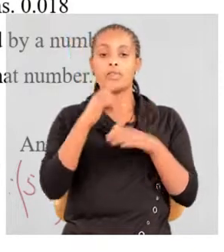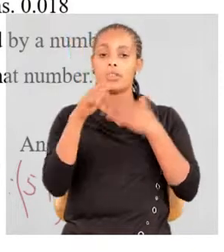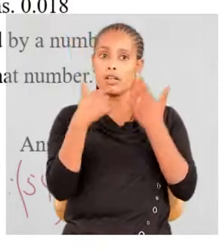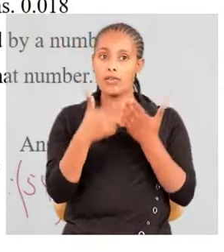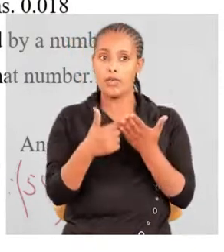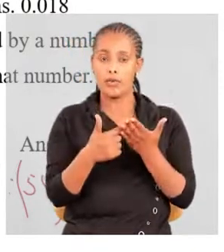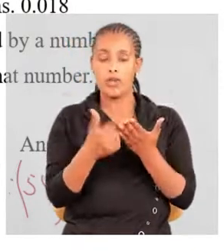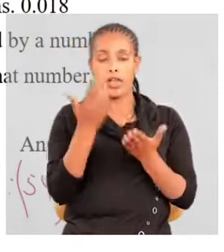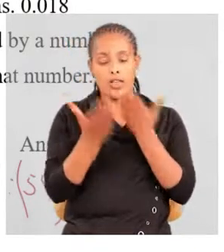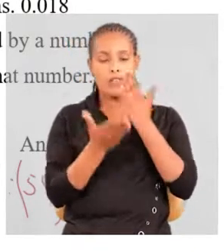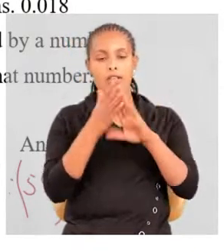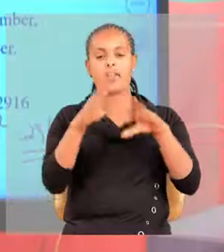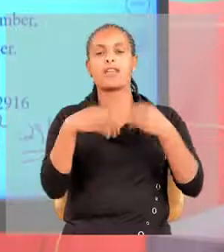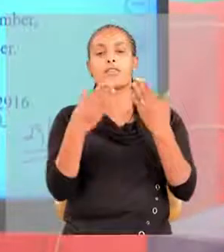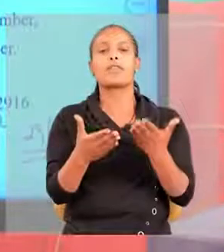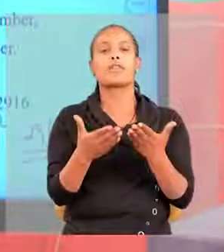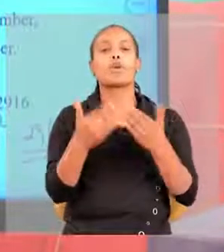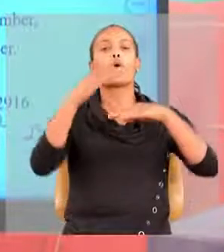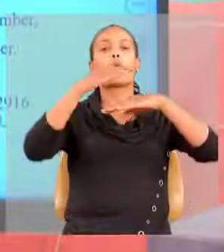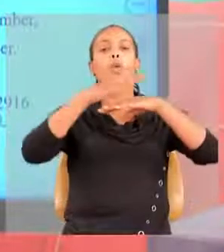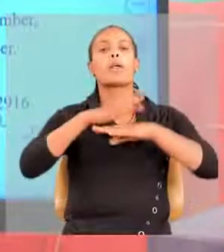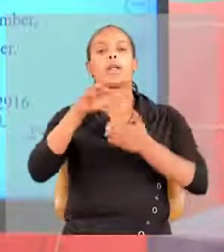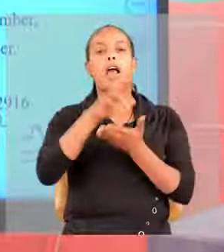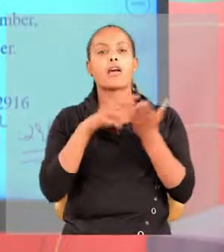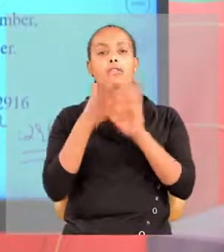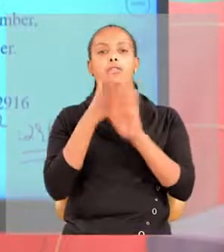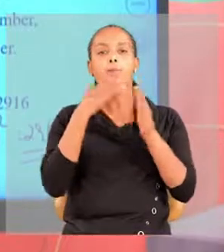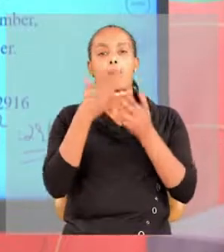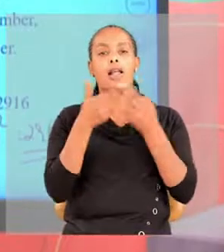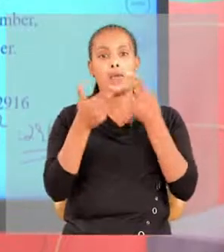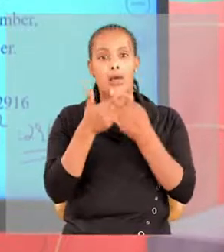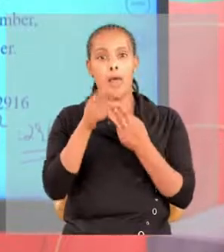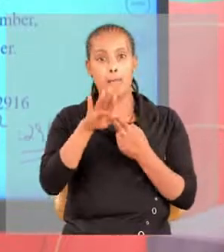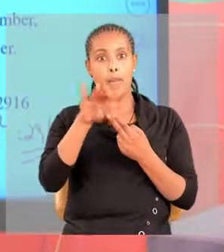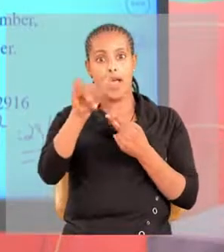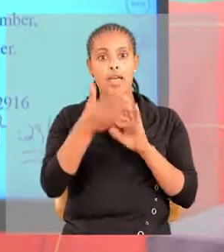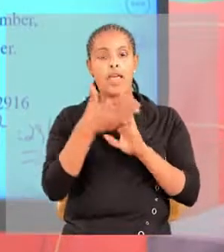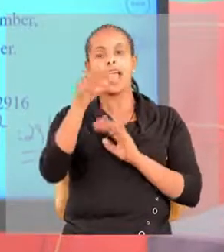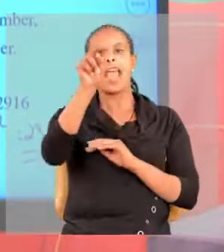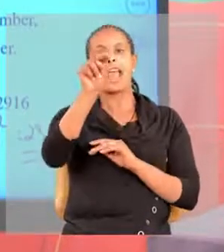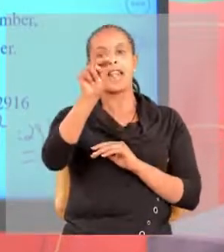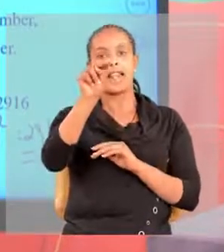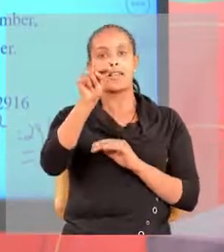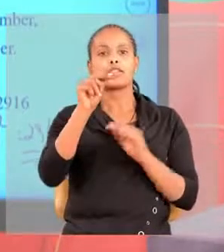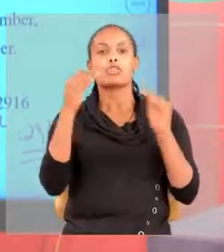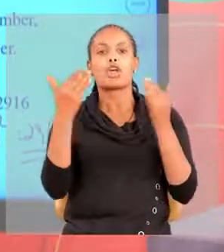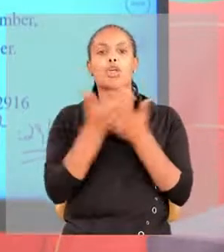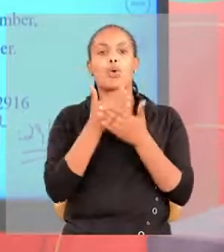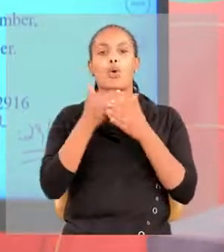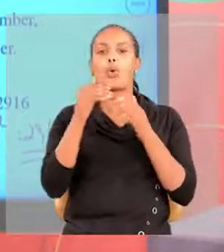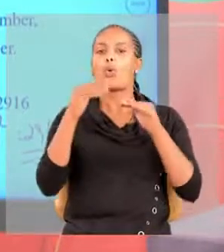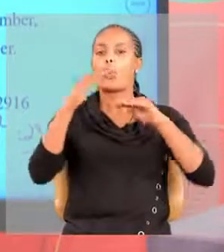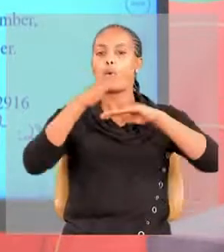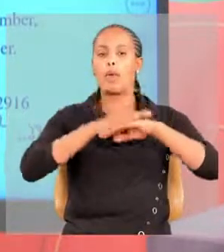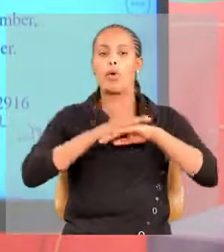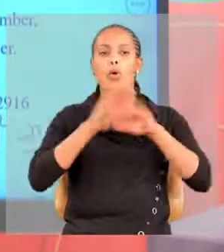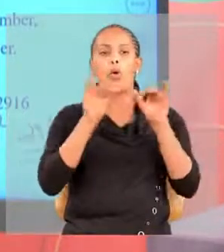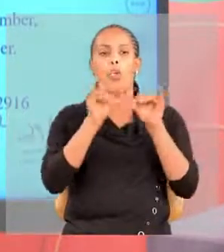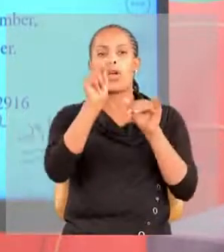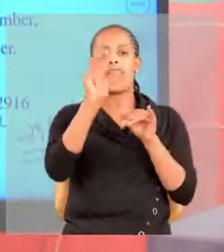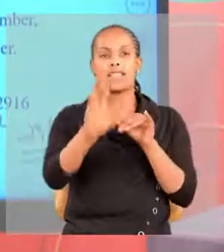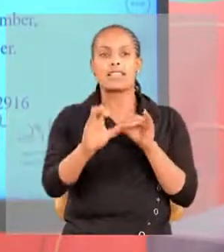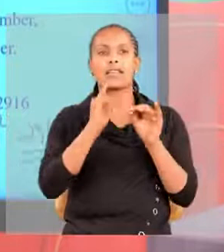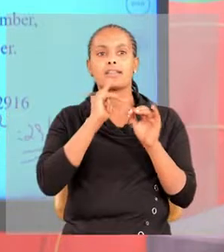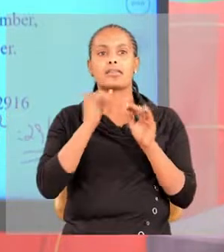Therefore, if a given equilibrium reaction is multiplied by n, the new equilibrium constant, which is K